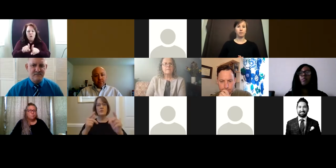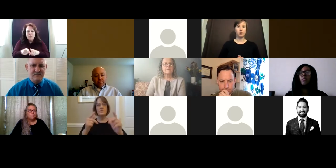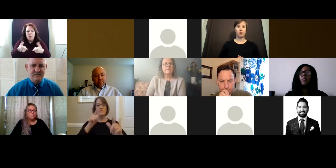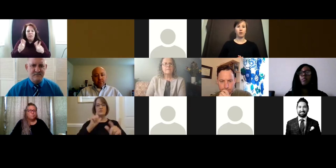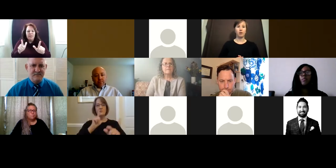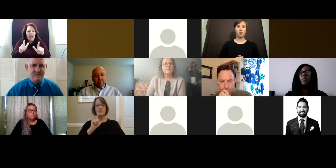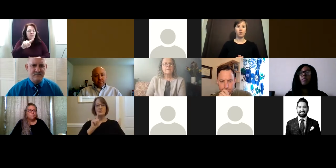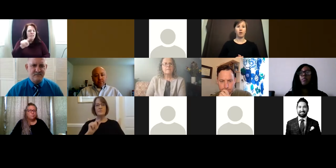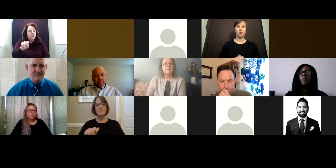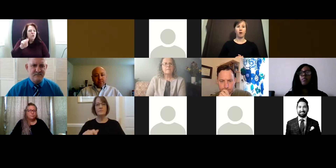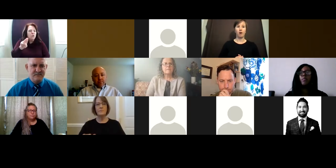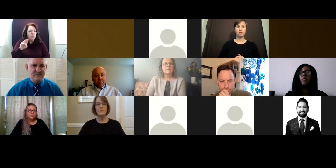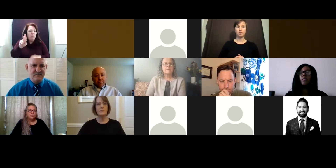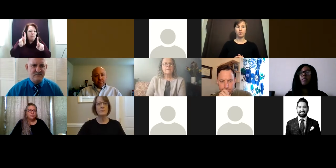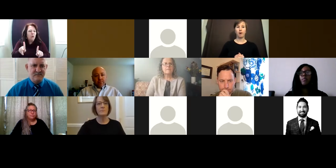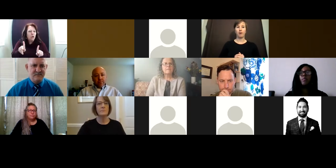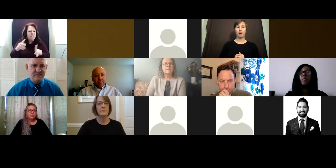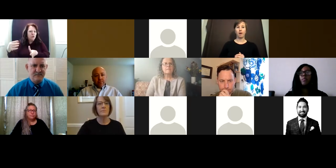Ready to switch?